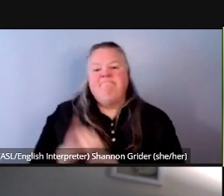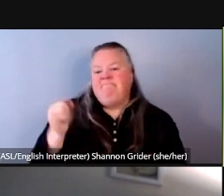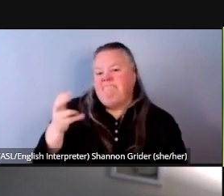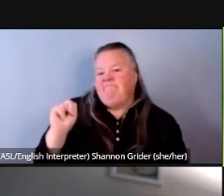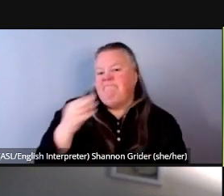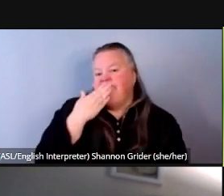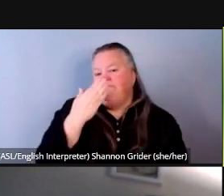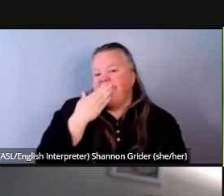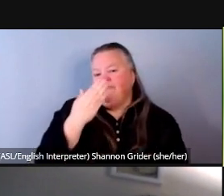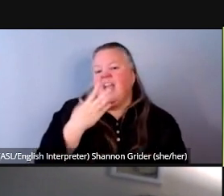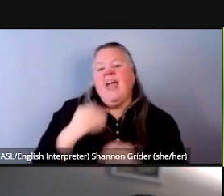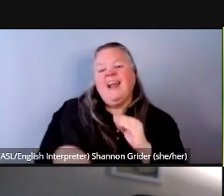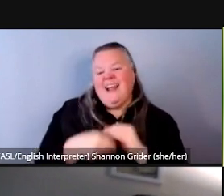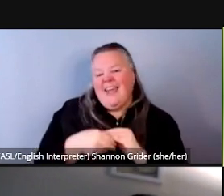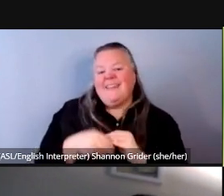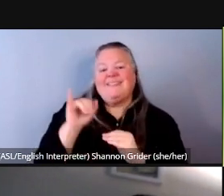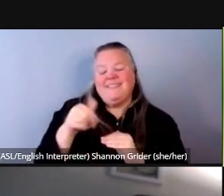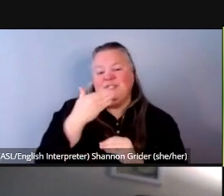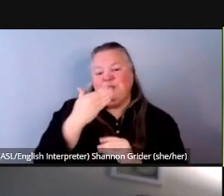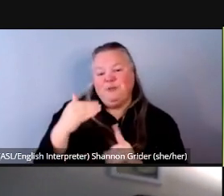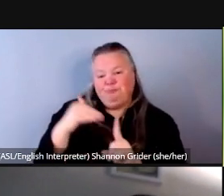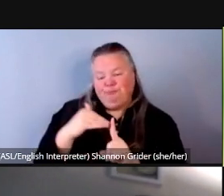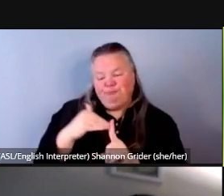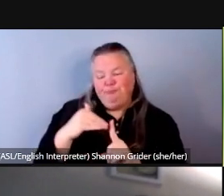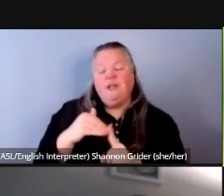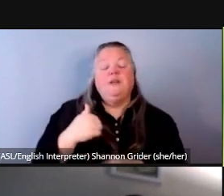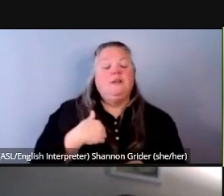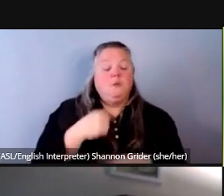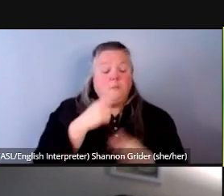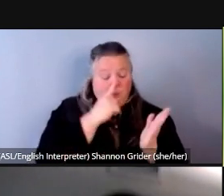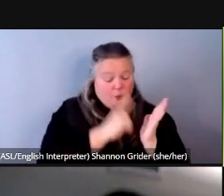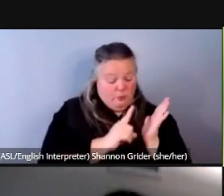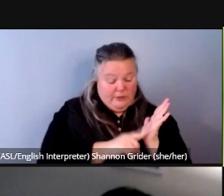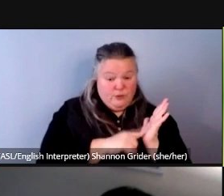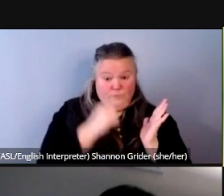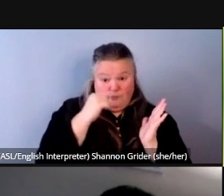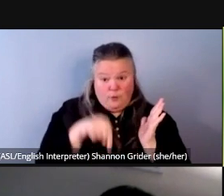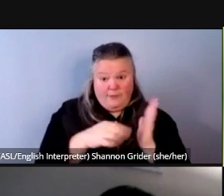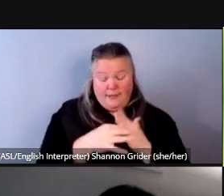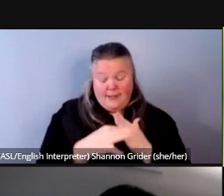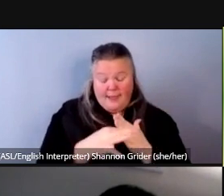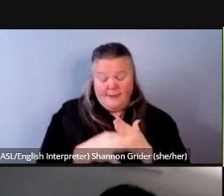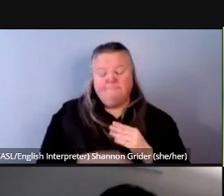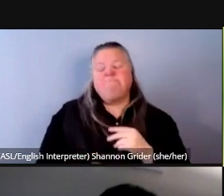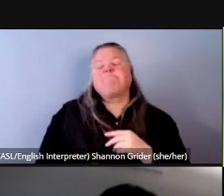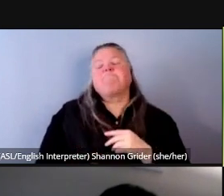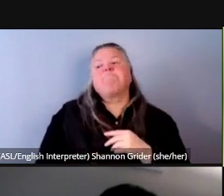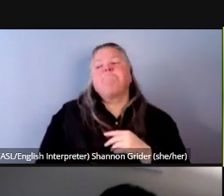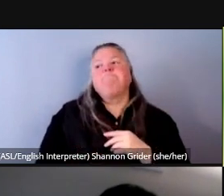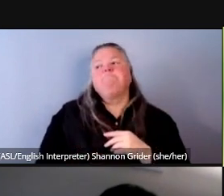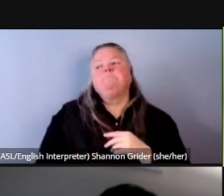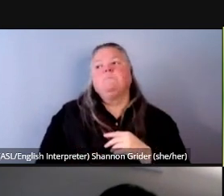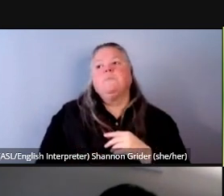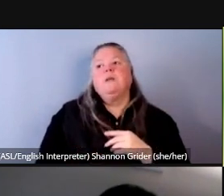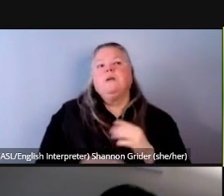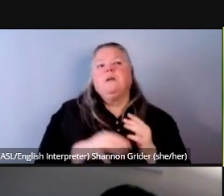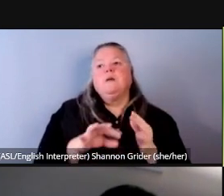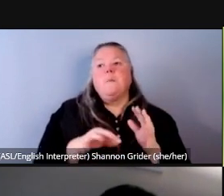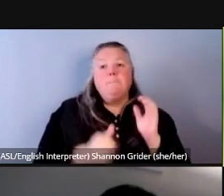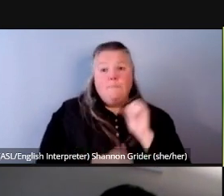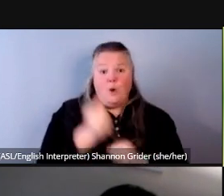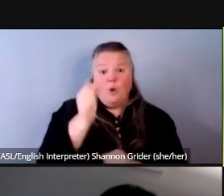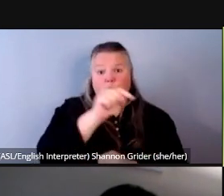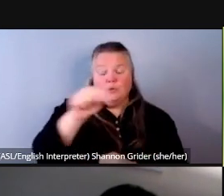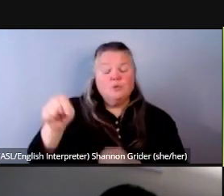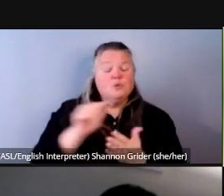top of that is it's a good reminder. In doing a lot of research for this guide, we found, I think the point you were making there is that most of the schools